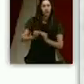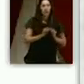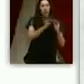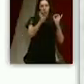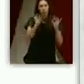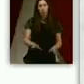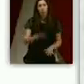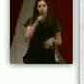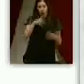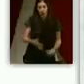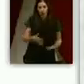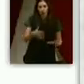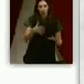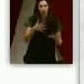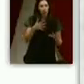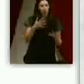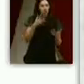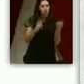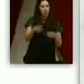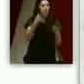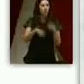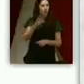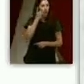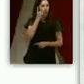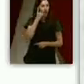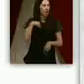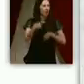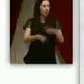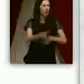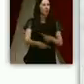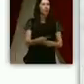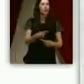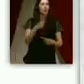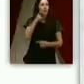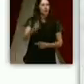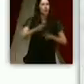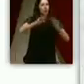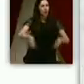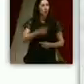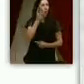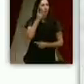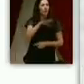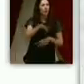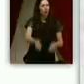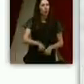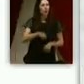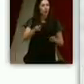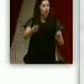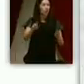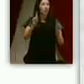same design principles, because nowadays many smartphones are marketed every day, and we are